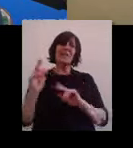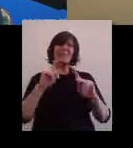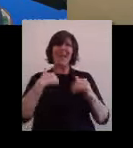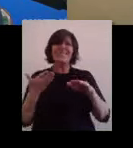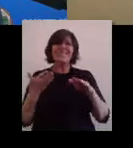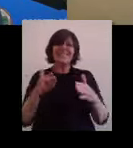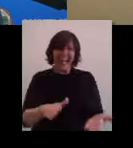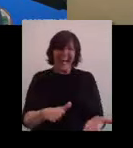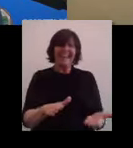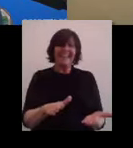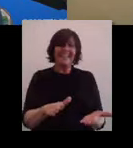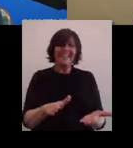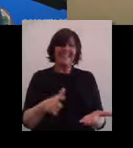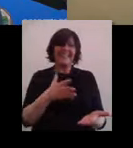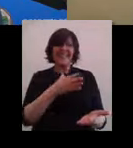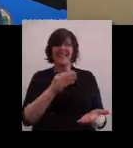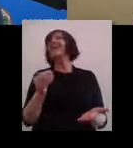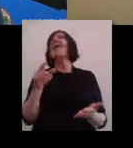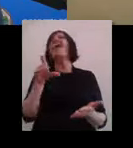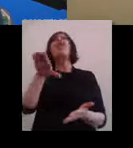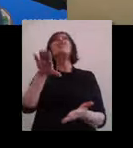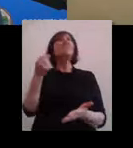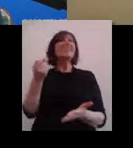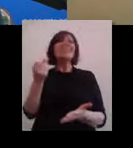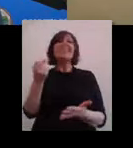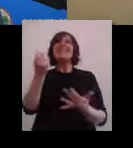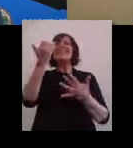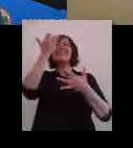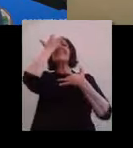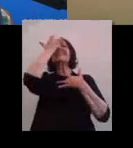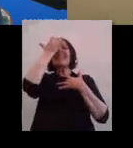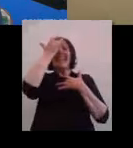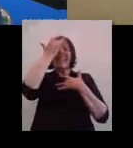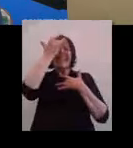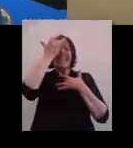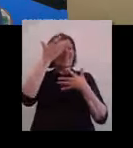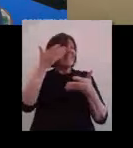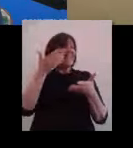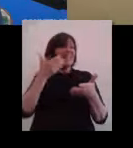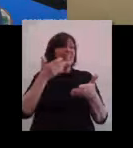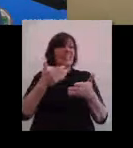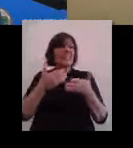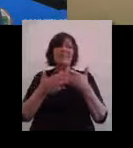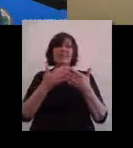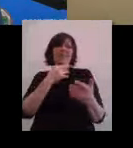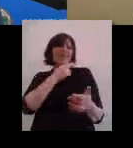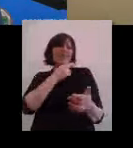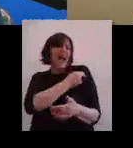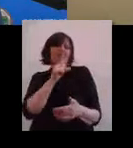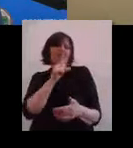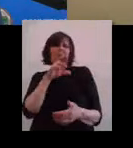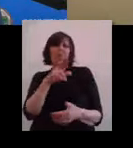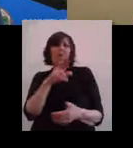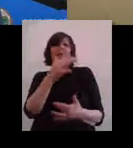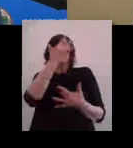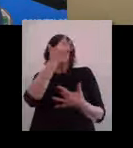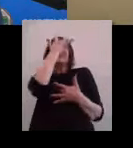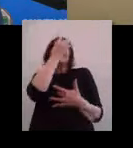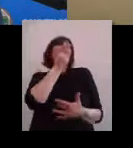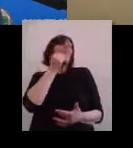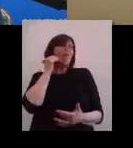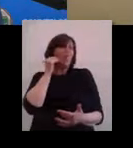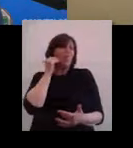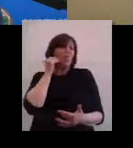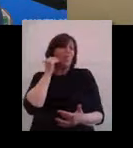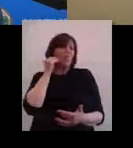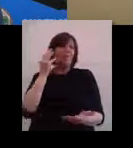also the hundreds who have been sick, whether they're in a hospital or sick at home and not doing well.